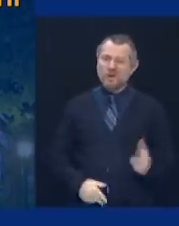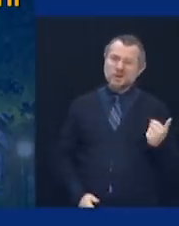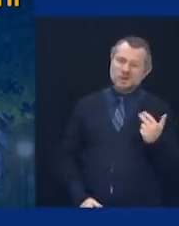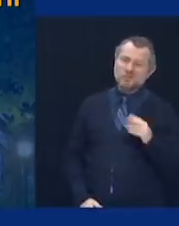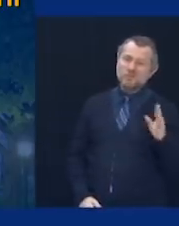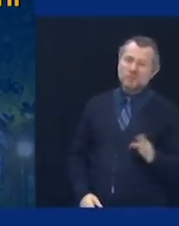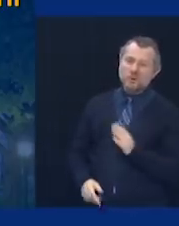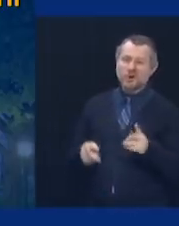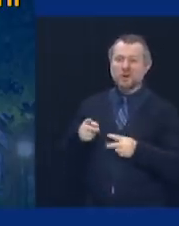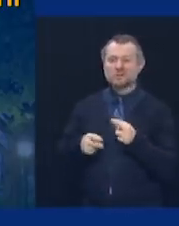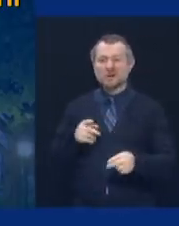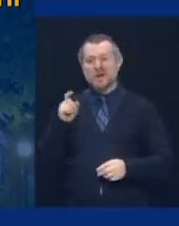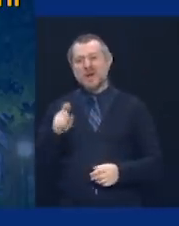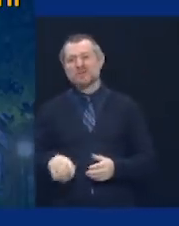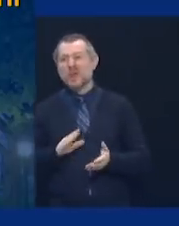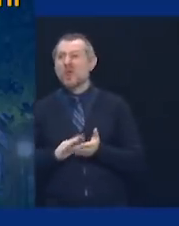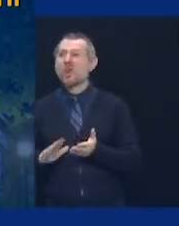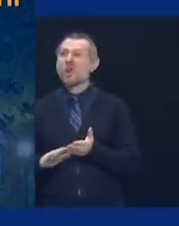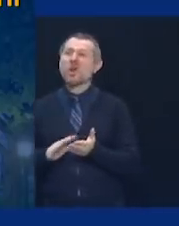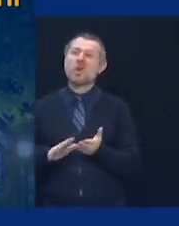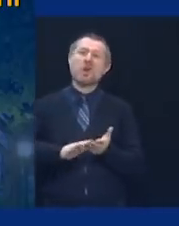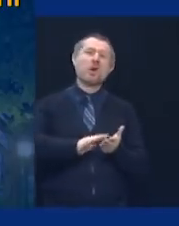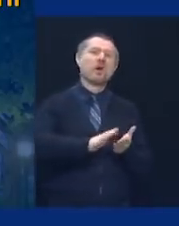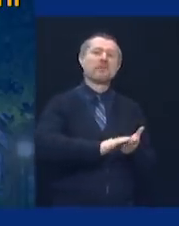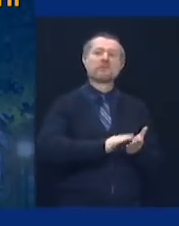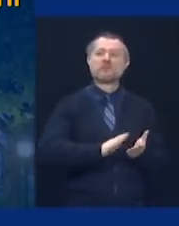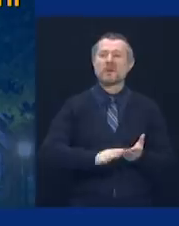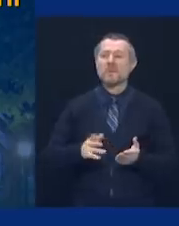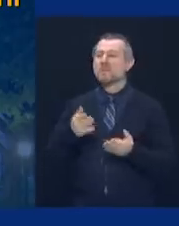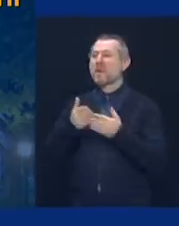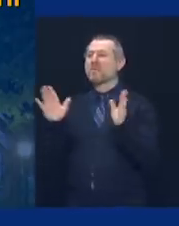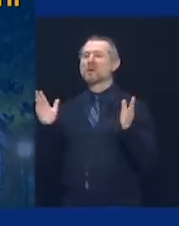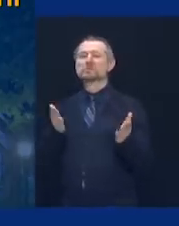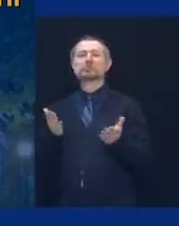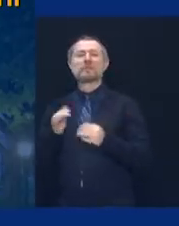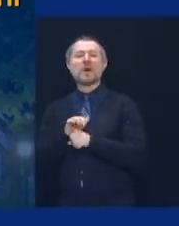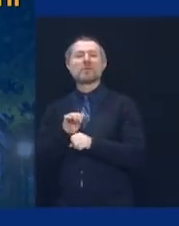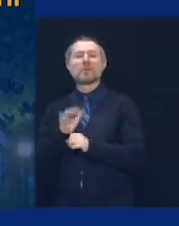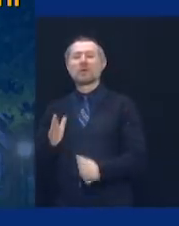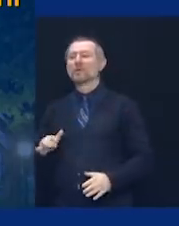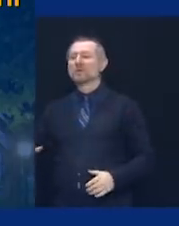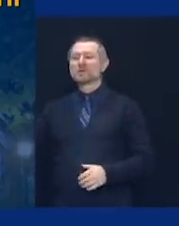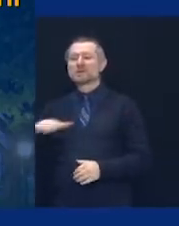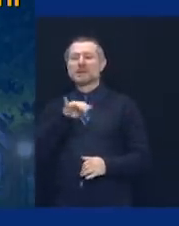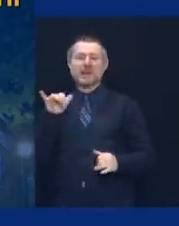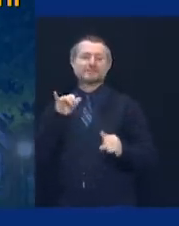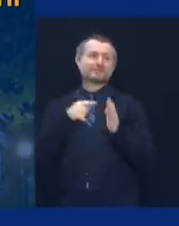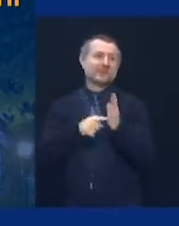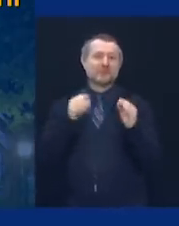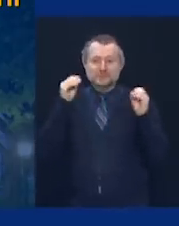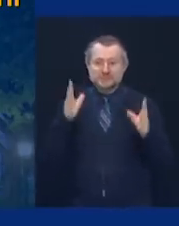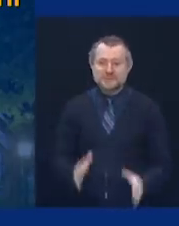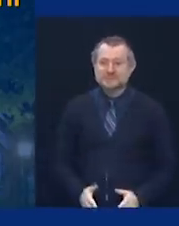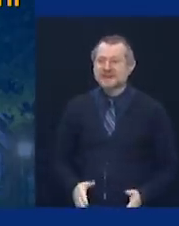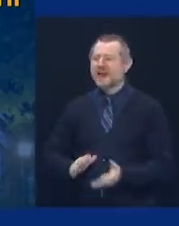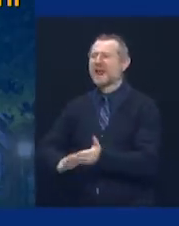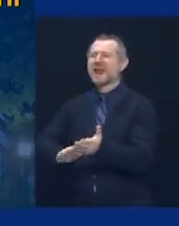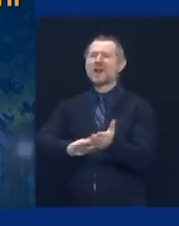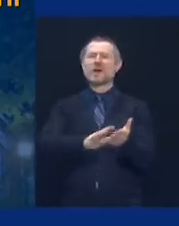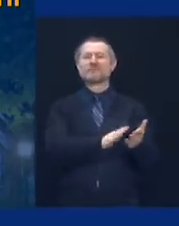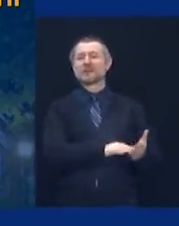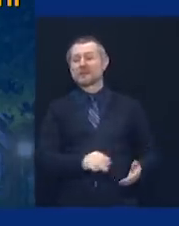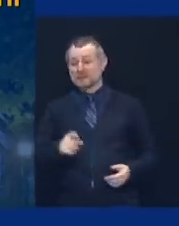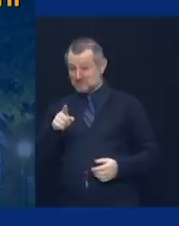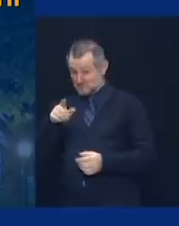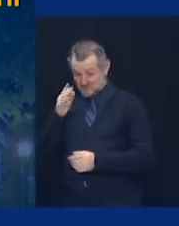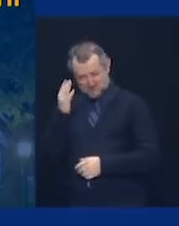lay off public employees. You have to lay off teachers. Why would you lay off